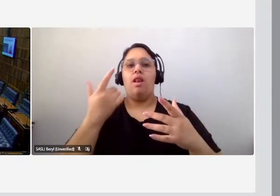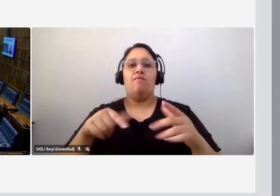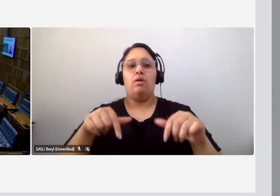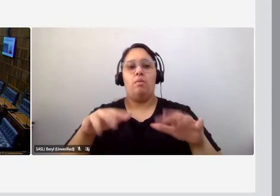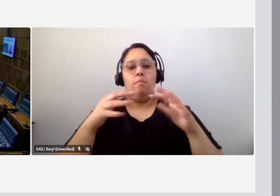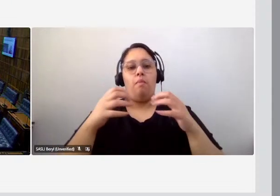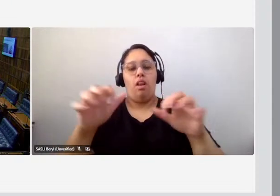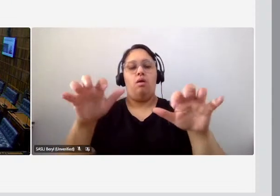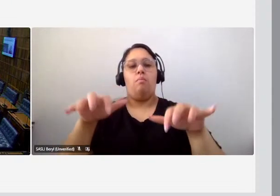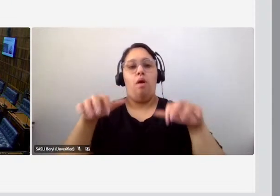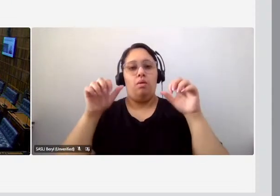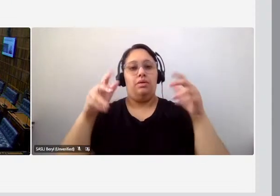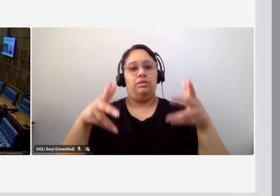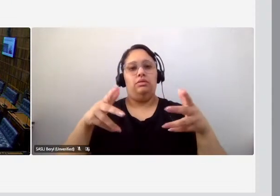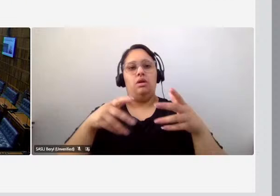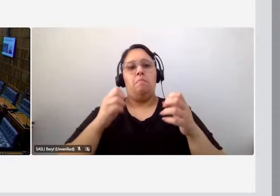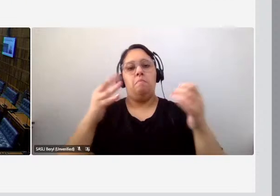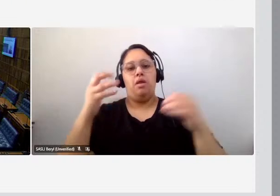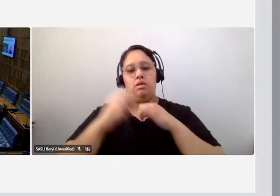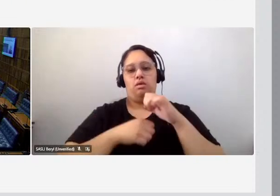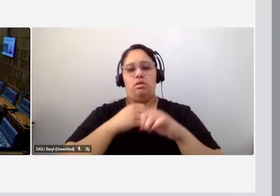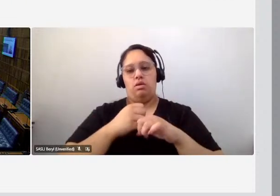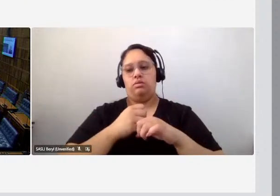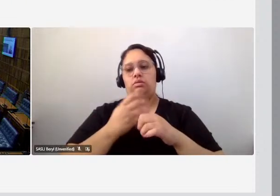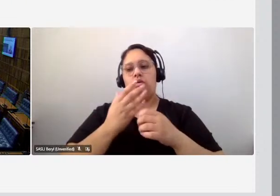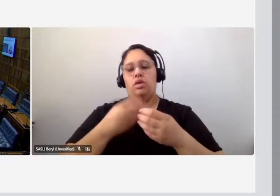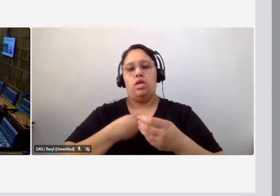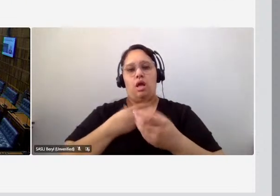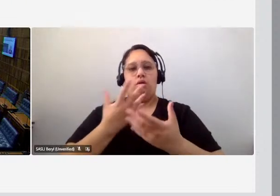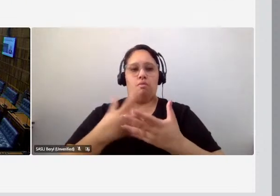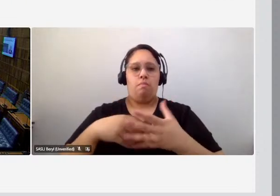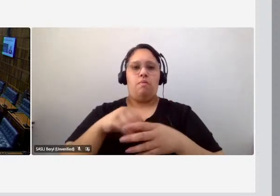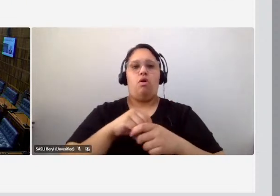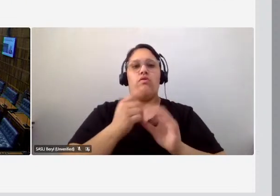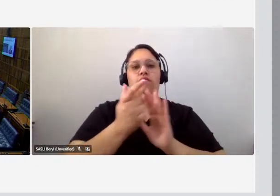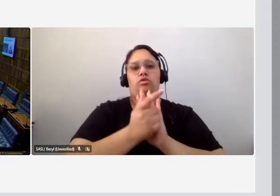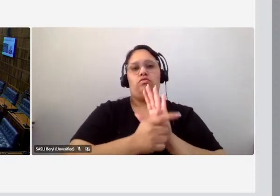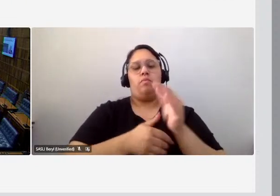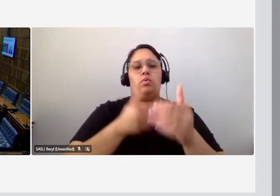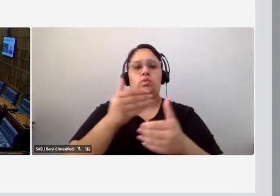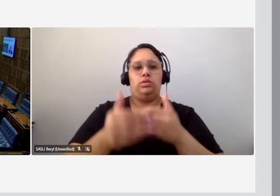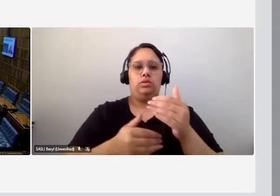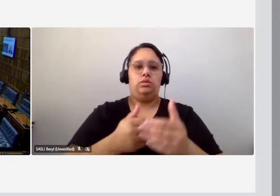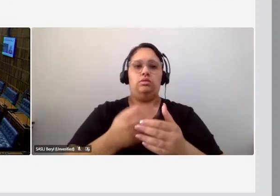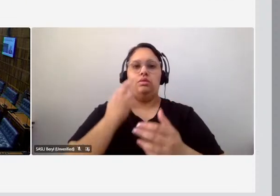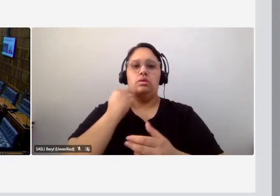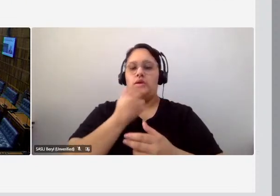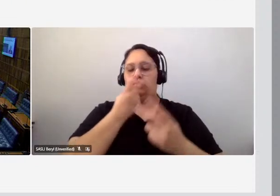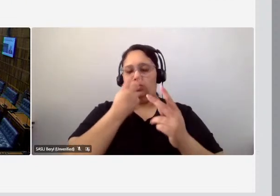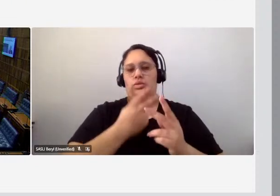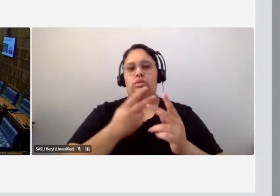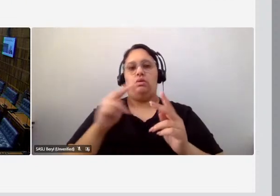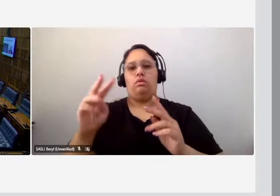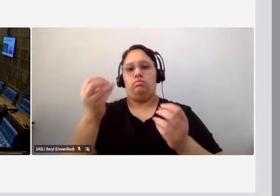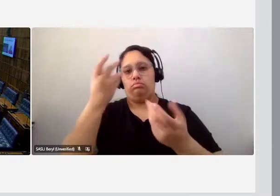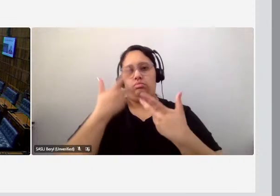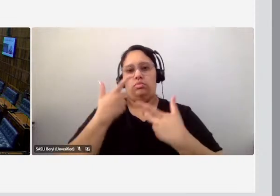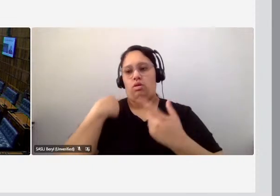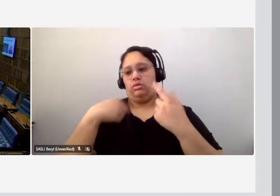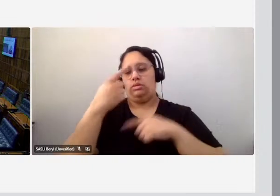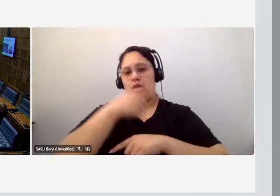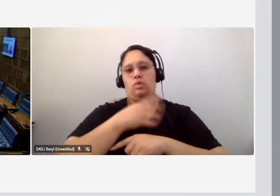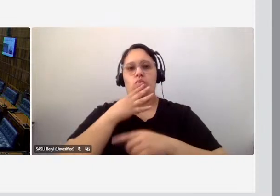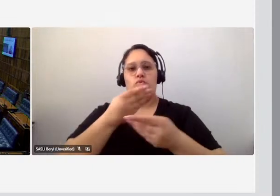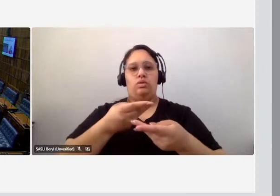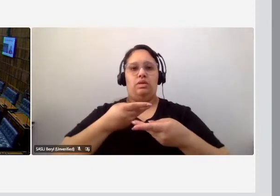many years has made young people part of our legislative process. So it was incredible, lovely thing to see that they told me last night they want to hand over